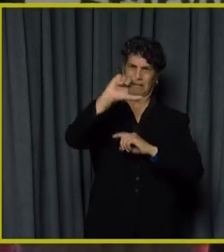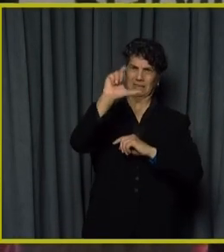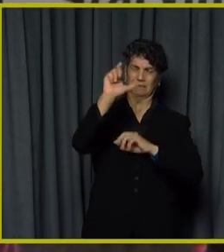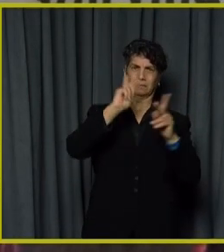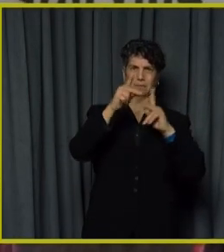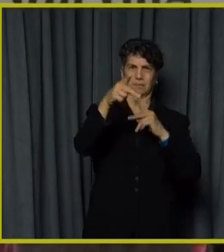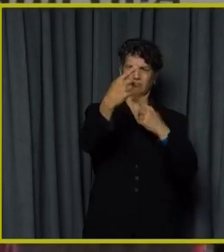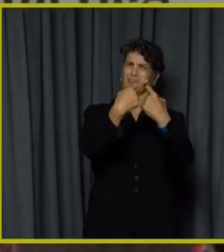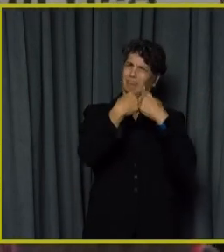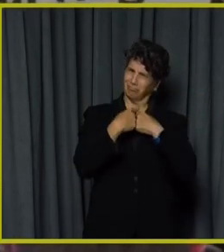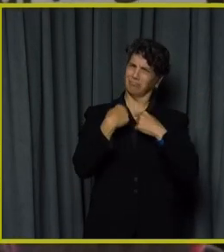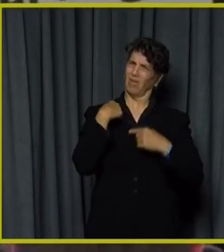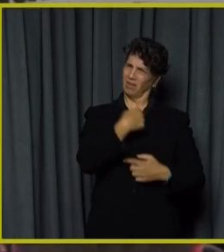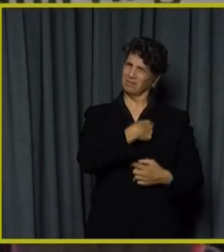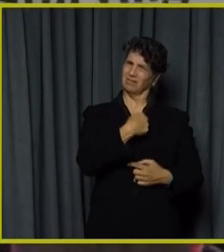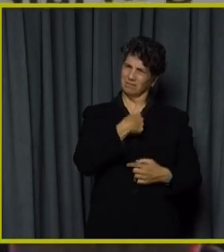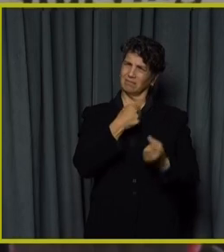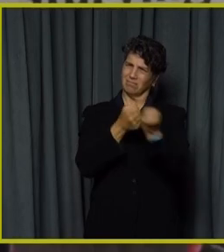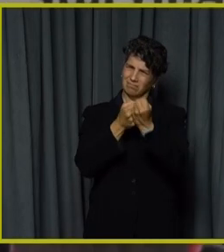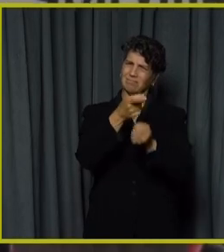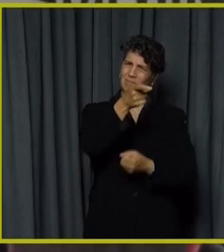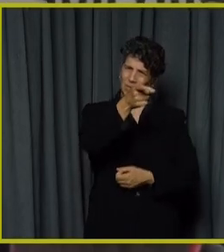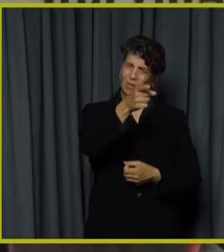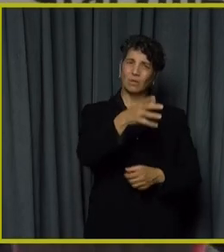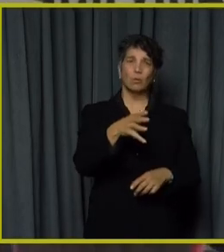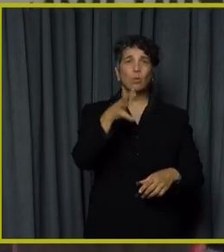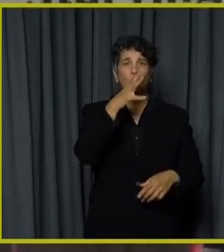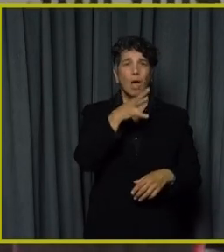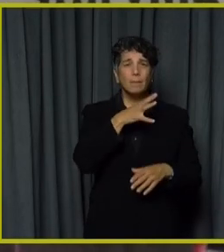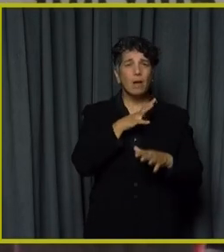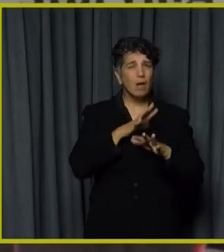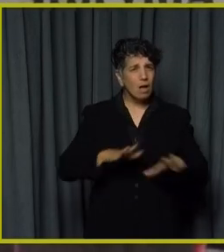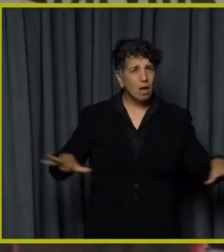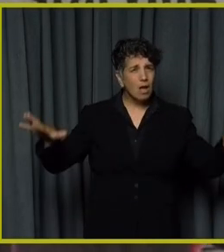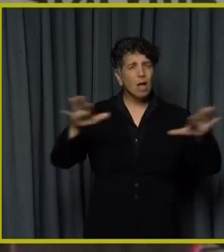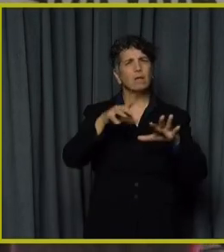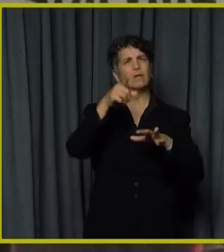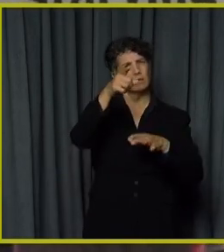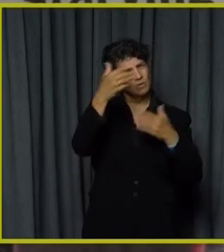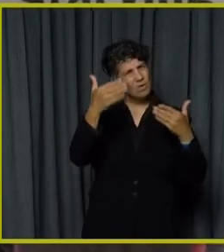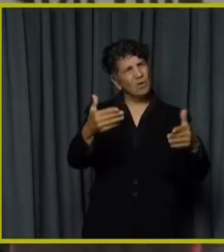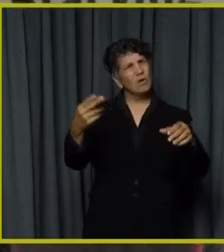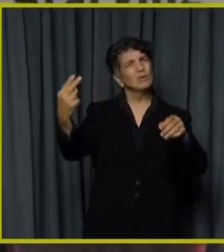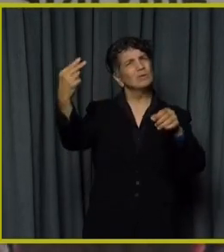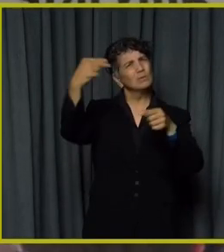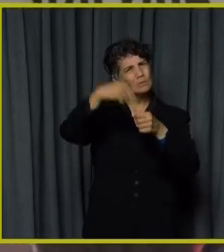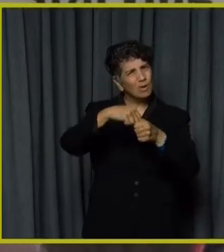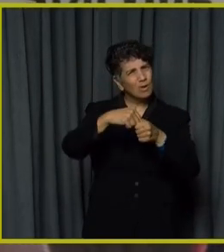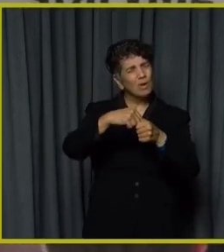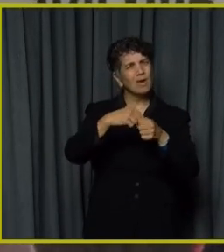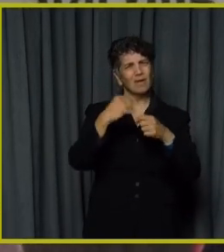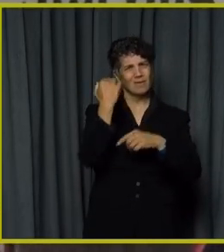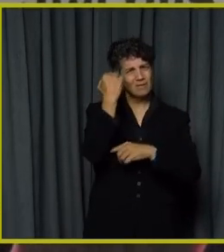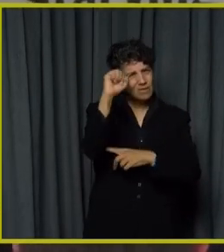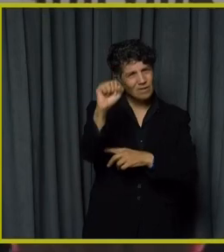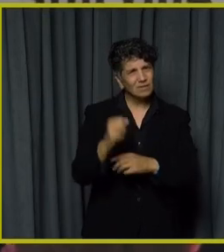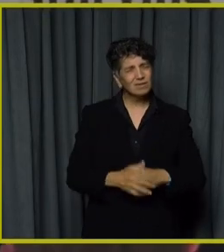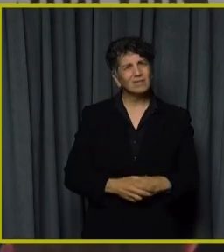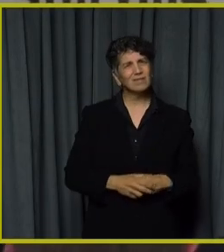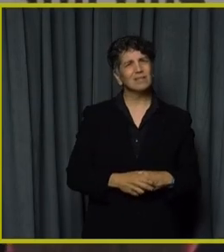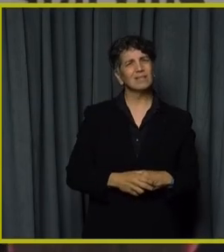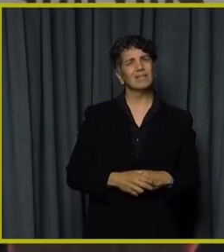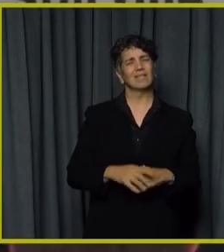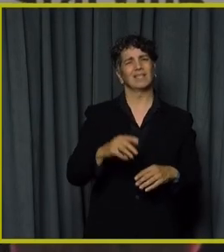communities, women across the country who have joined the Poor People's Campaign at state capitals, that we will not